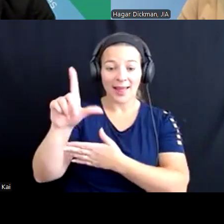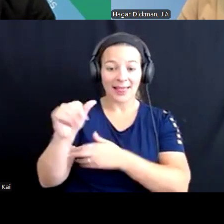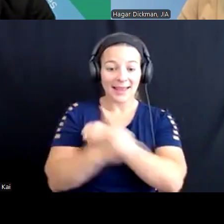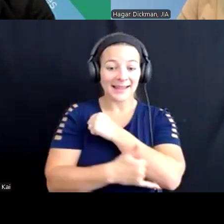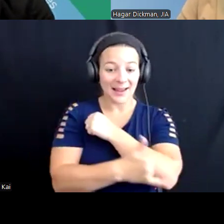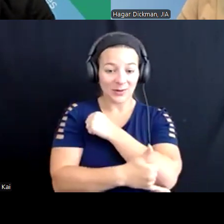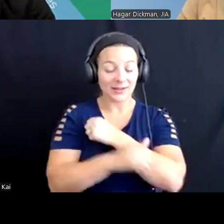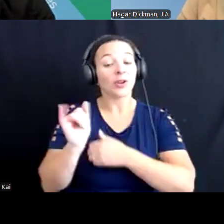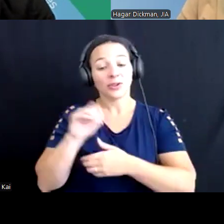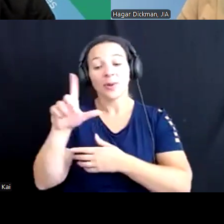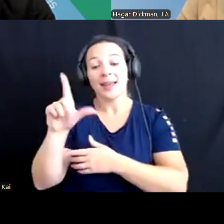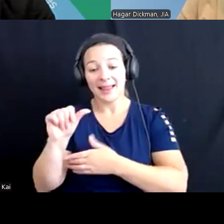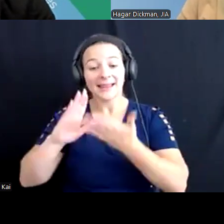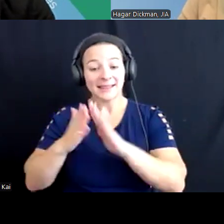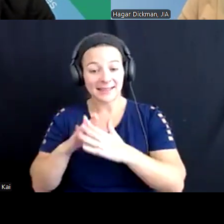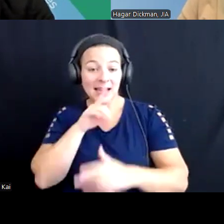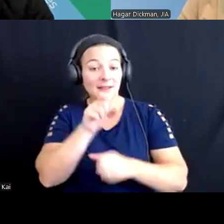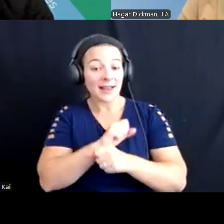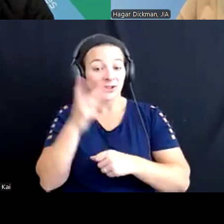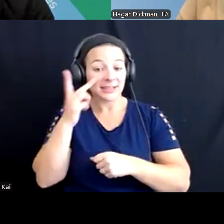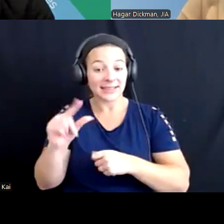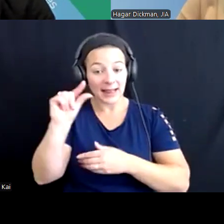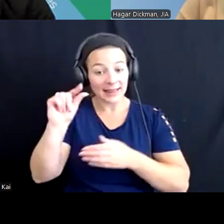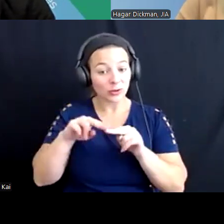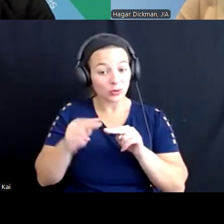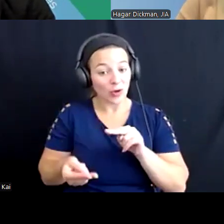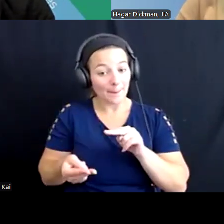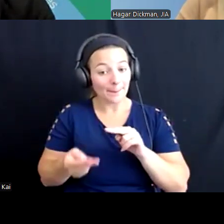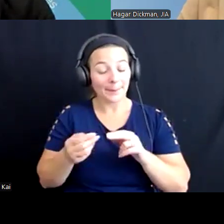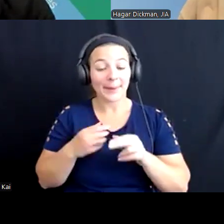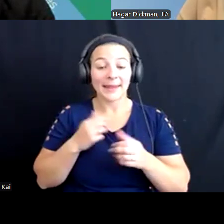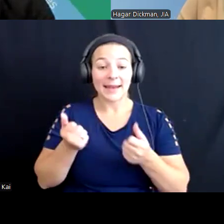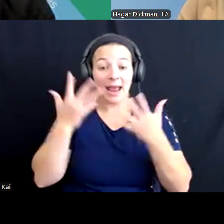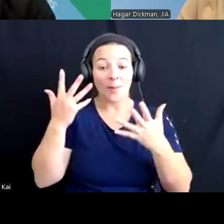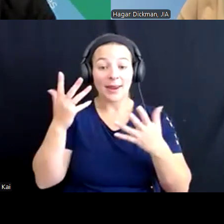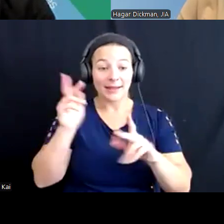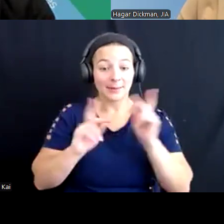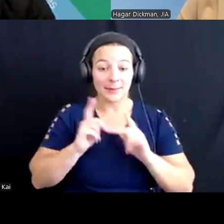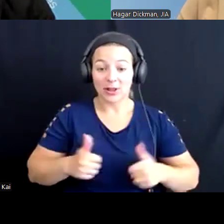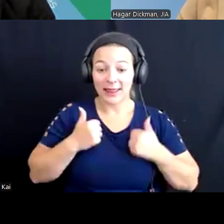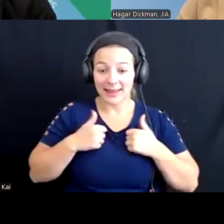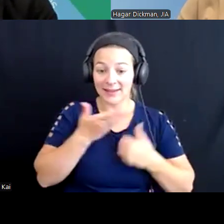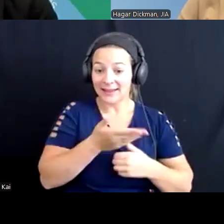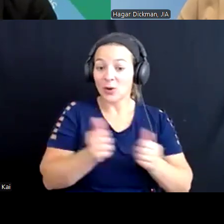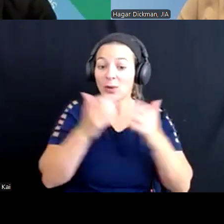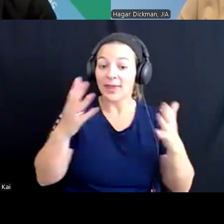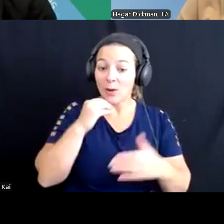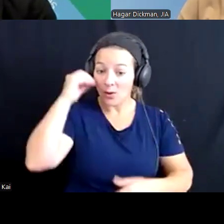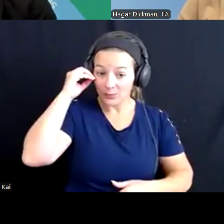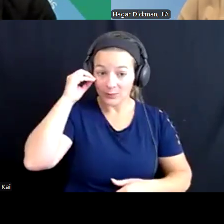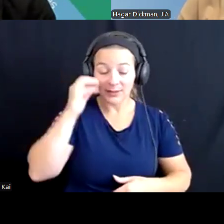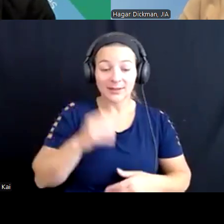Los Angeles City have actually seen a slight drop in the number of unhoused residents in the past 2 years.